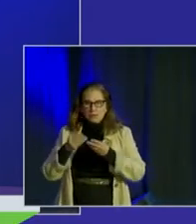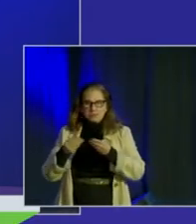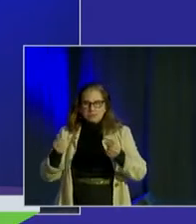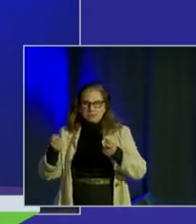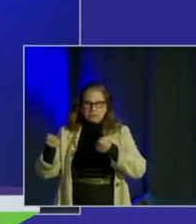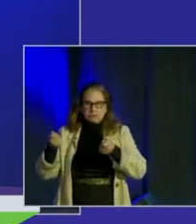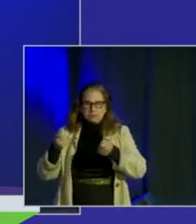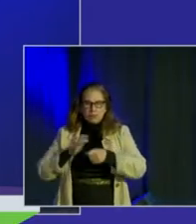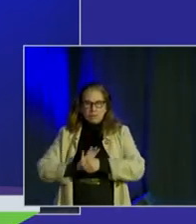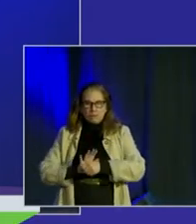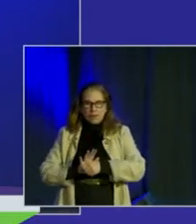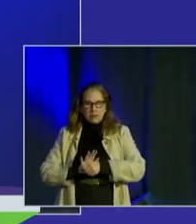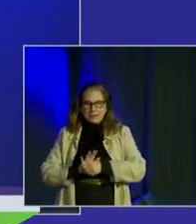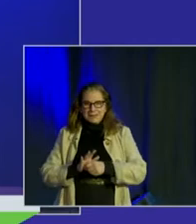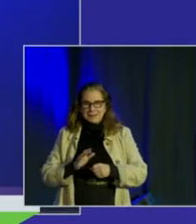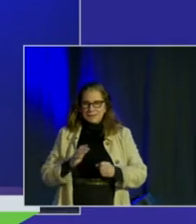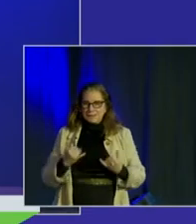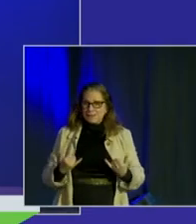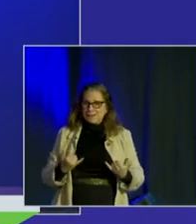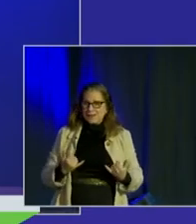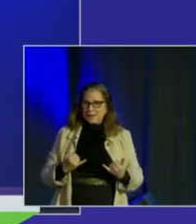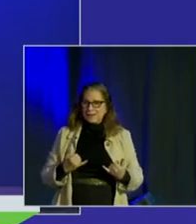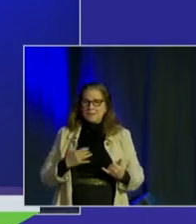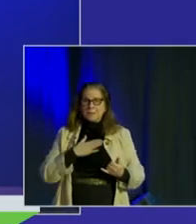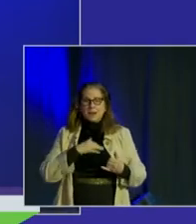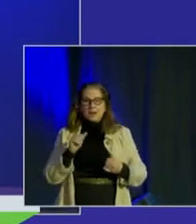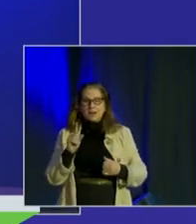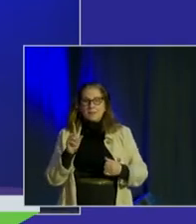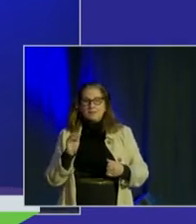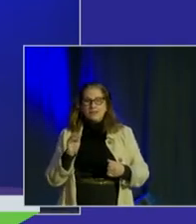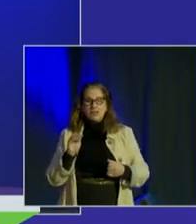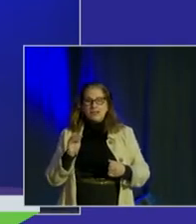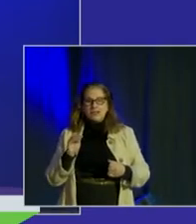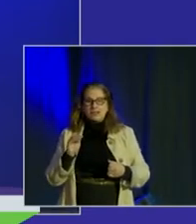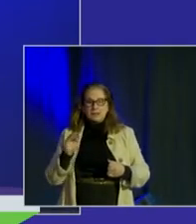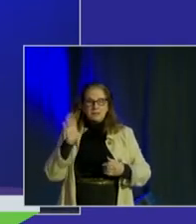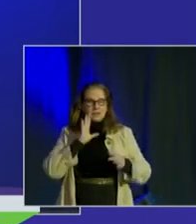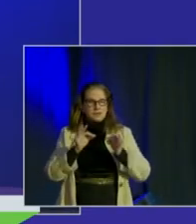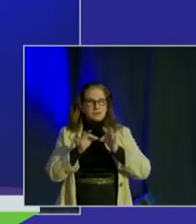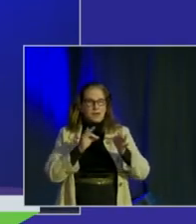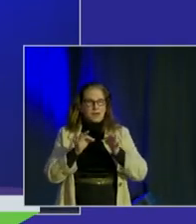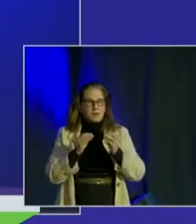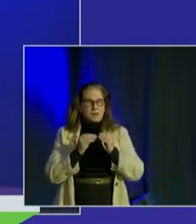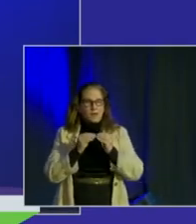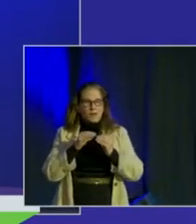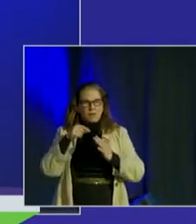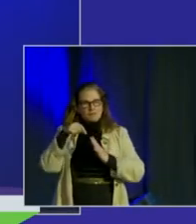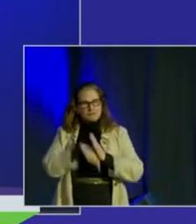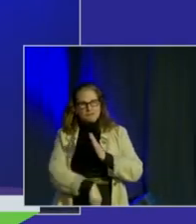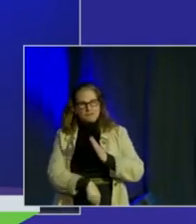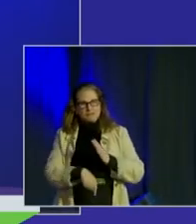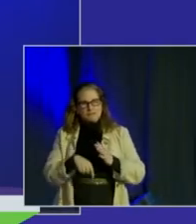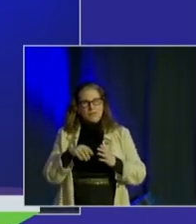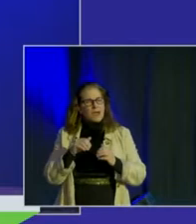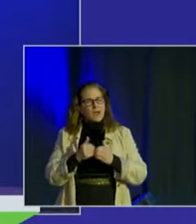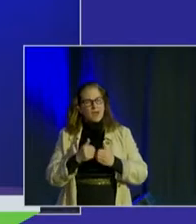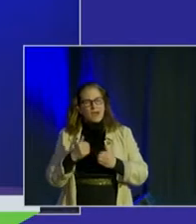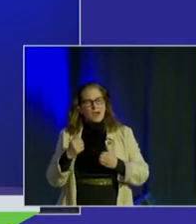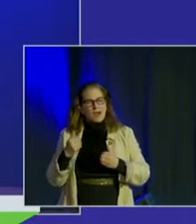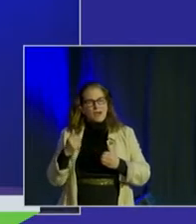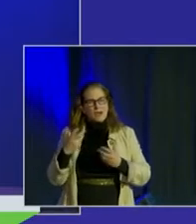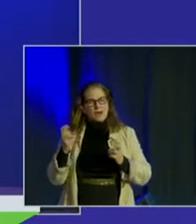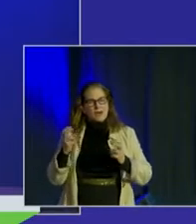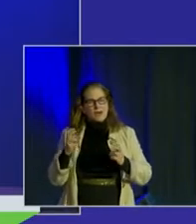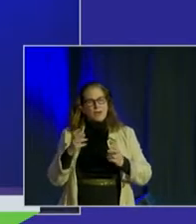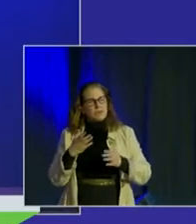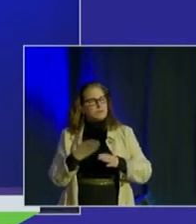of my administration who are going to tell you exactly what they do to make the district a better place